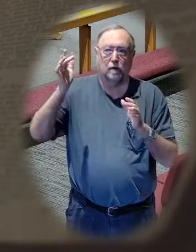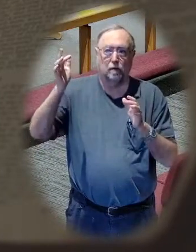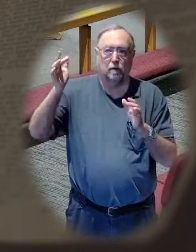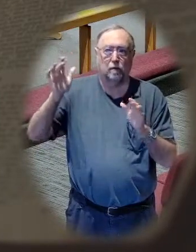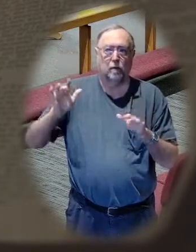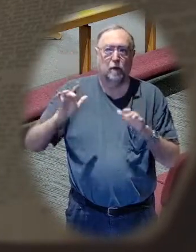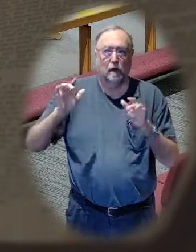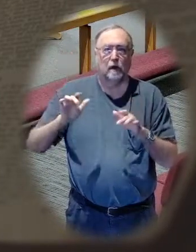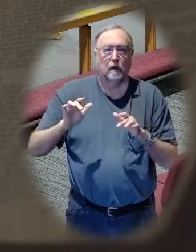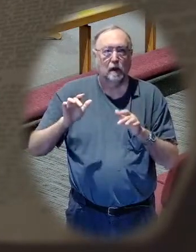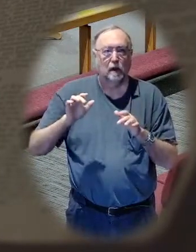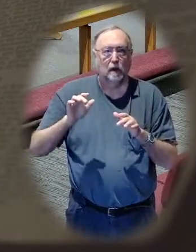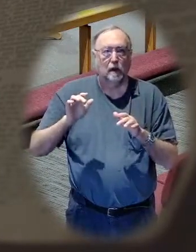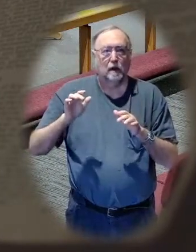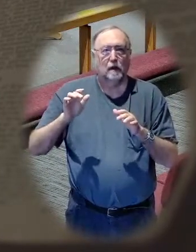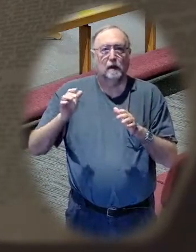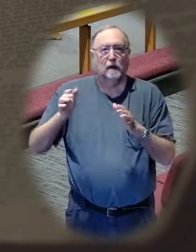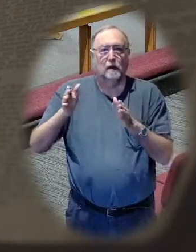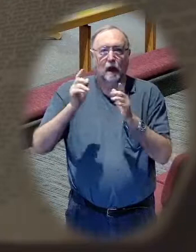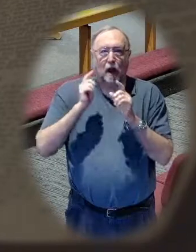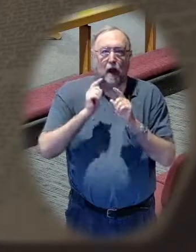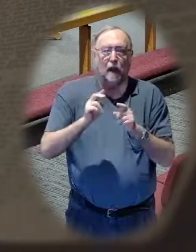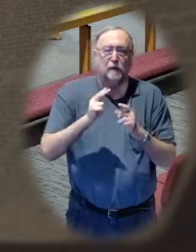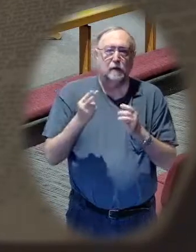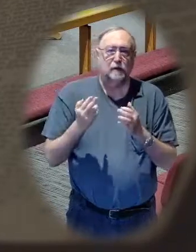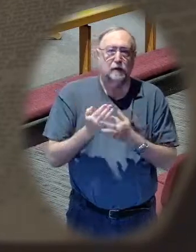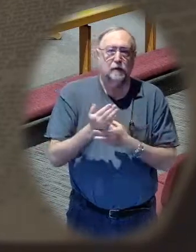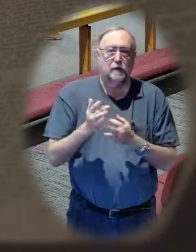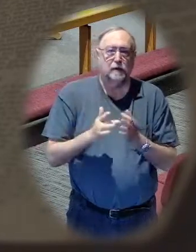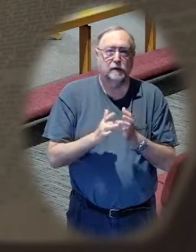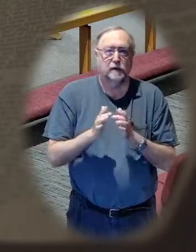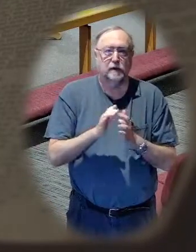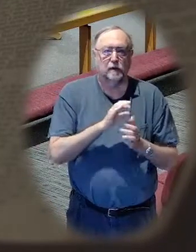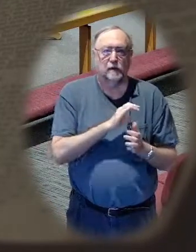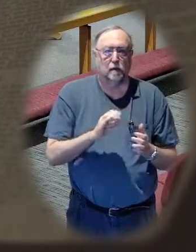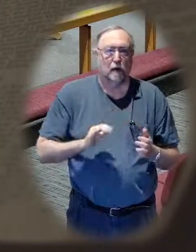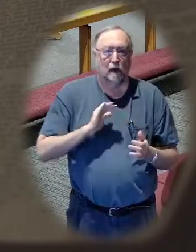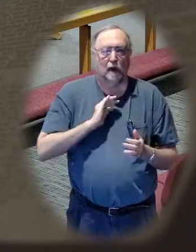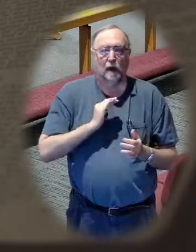our newborn King. Amen.